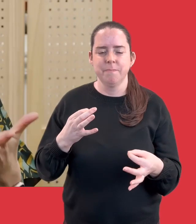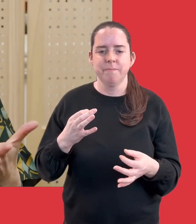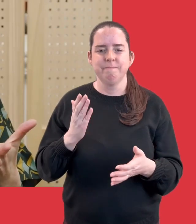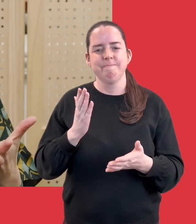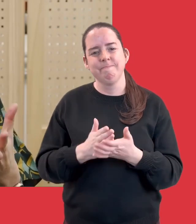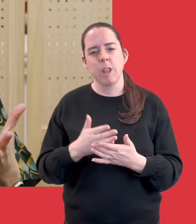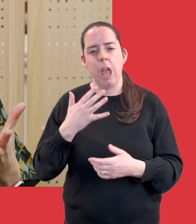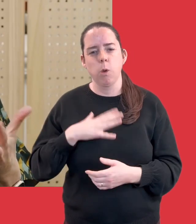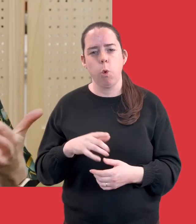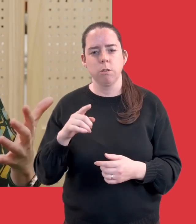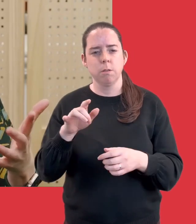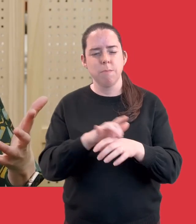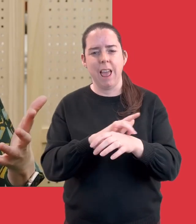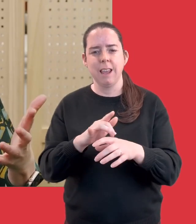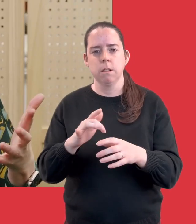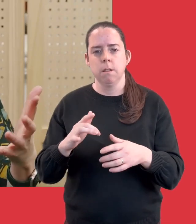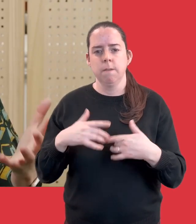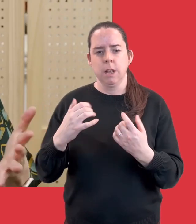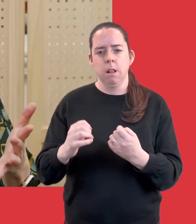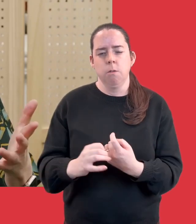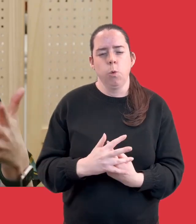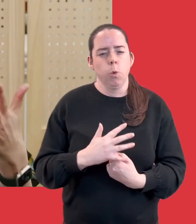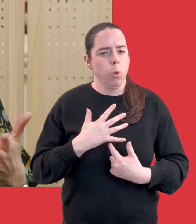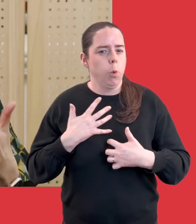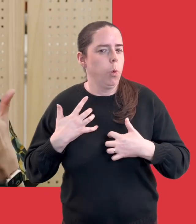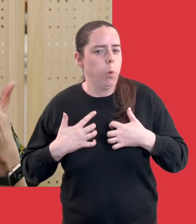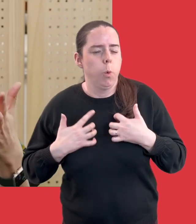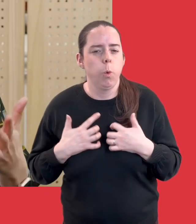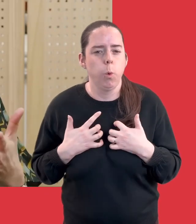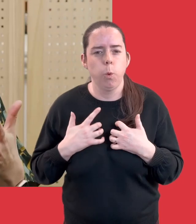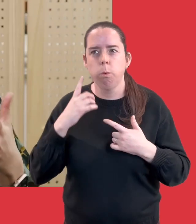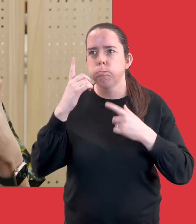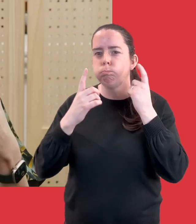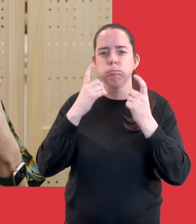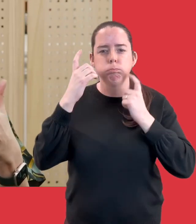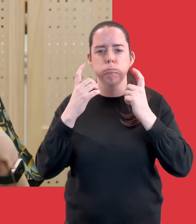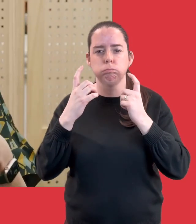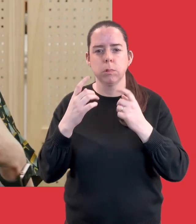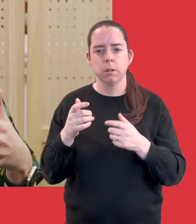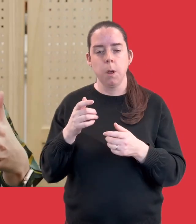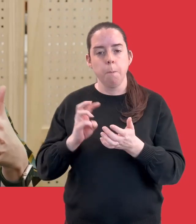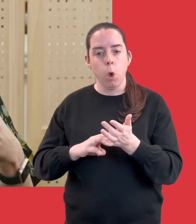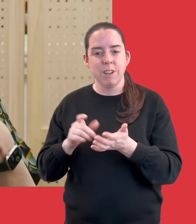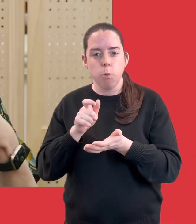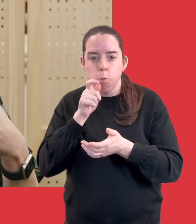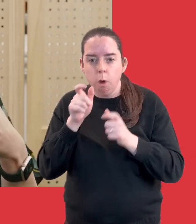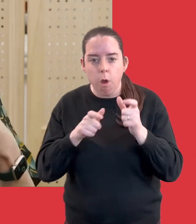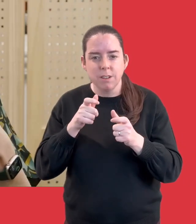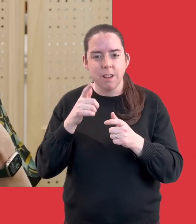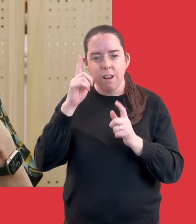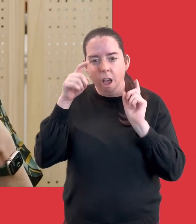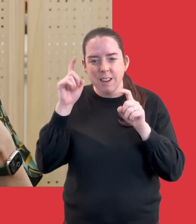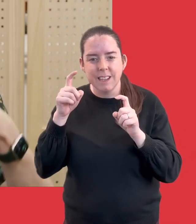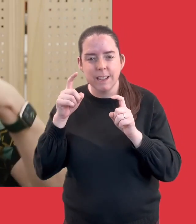So I suppose I want the production to be really inspiring, and for Maureen's words and